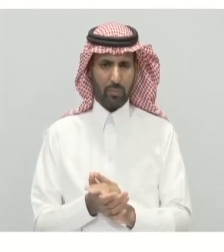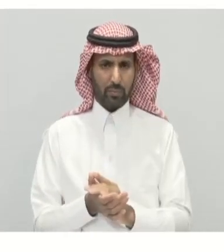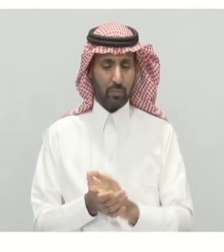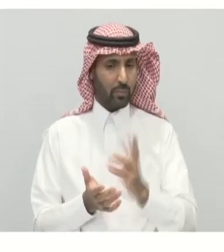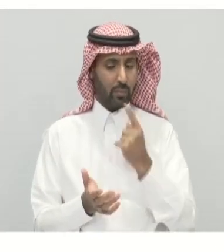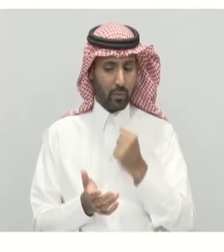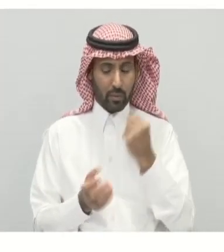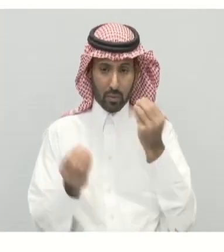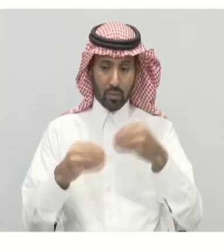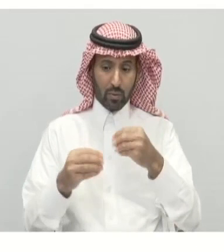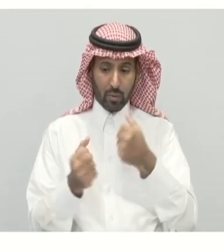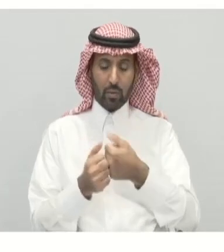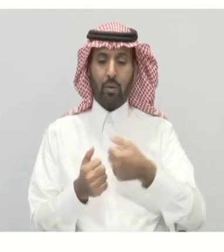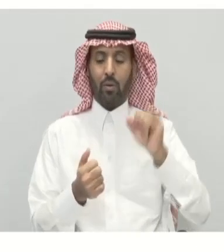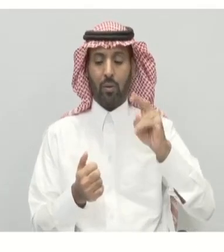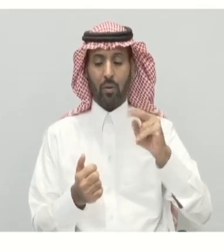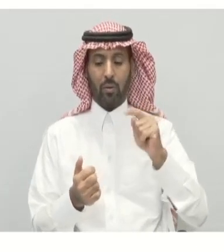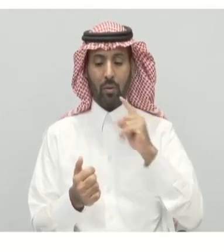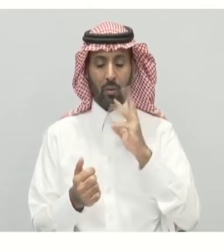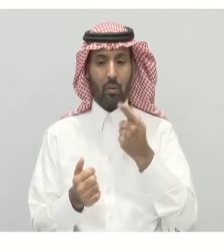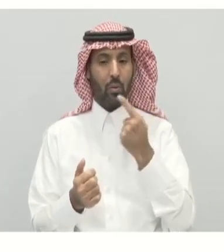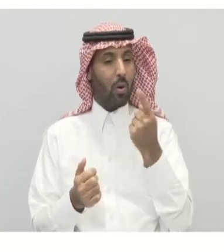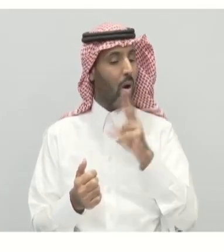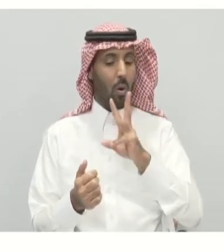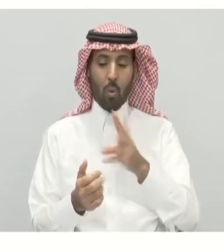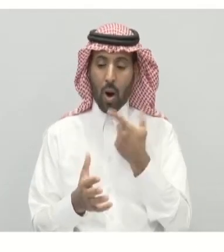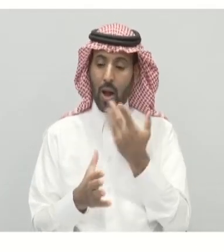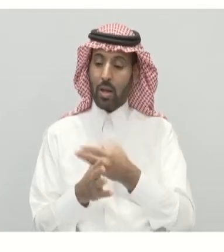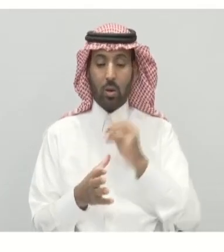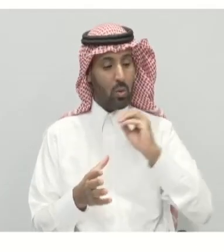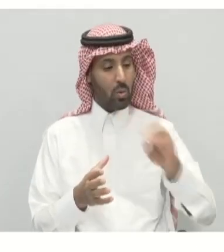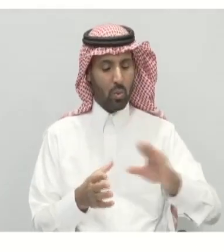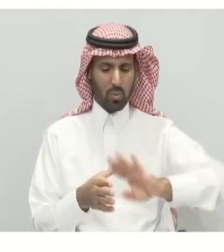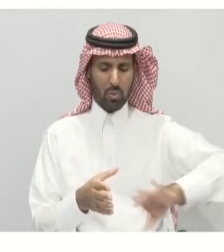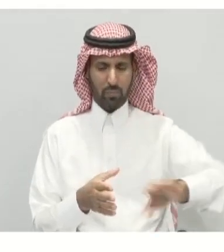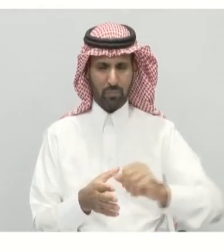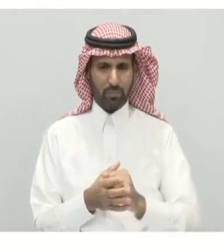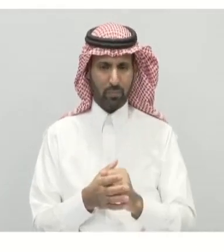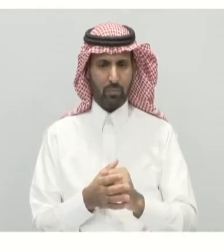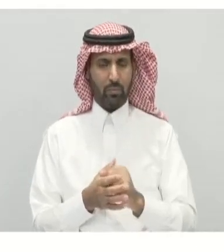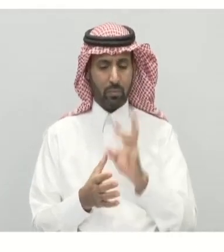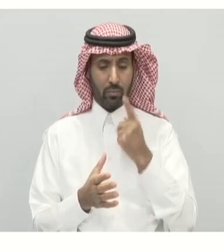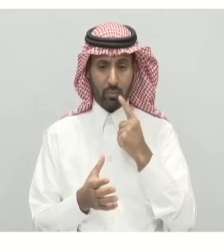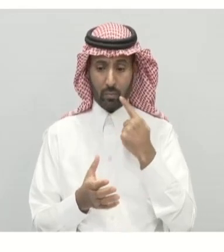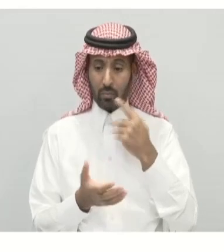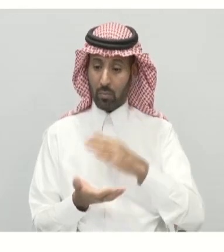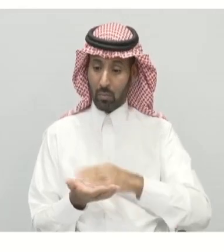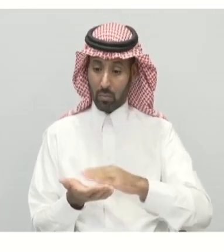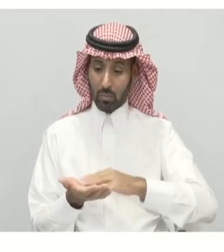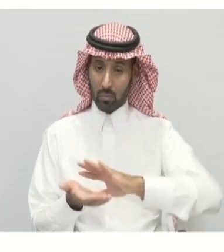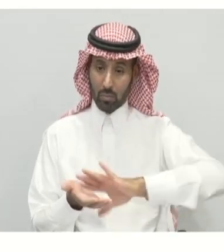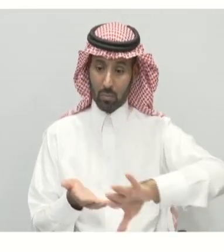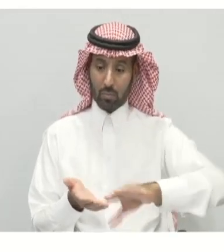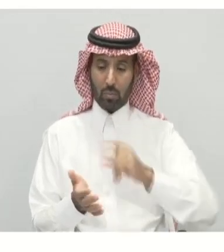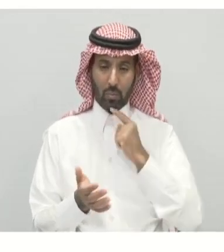How can we add the it in here? Why don't you throw it away? To discard them.